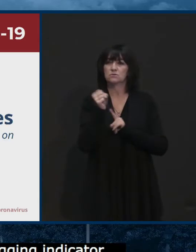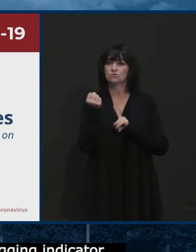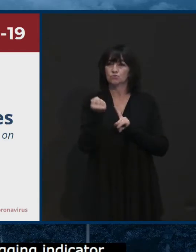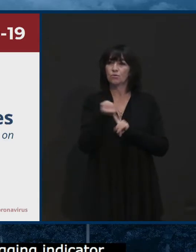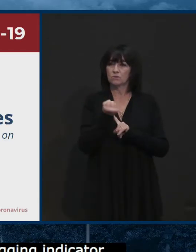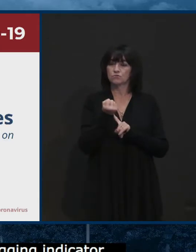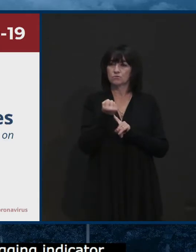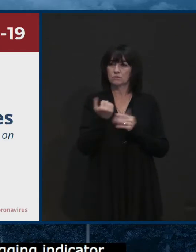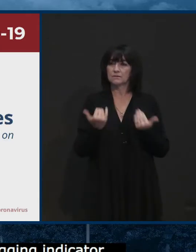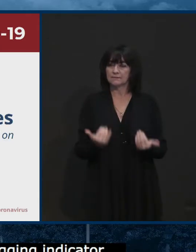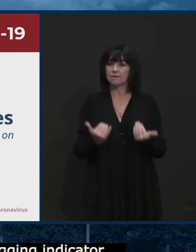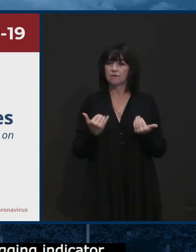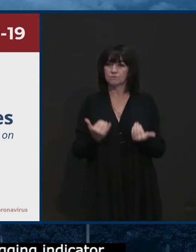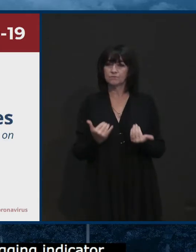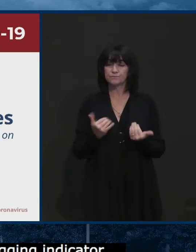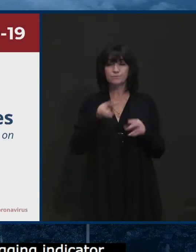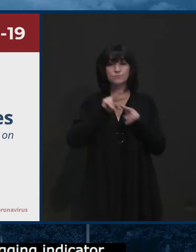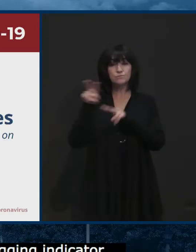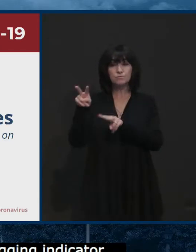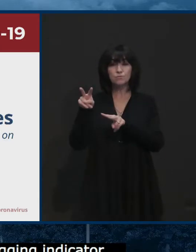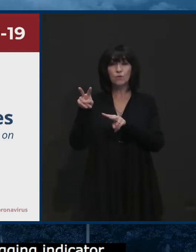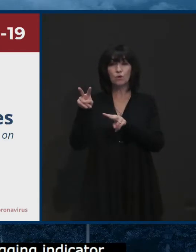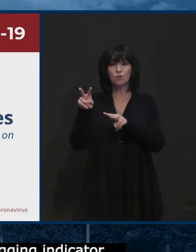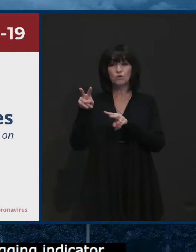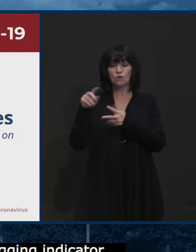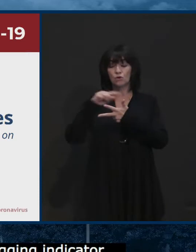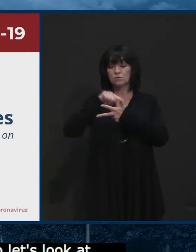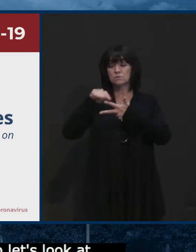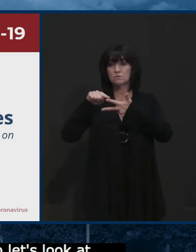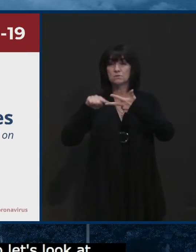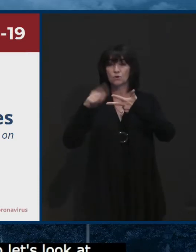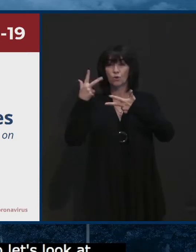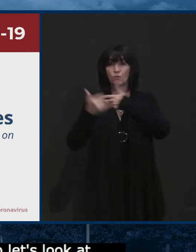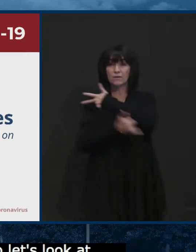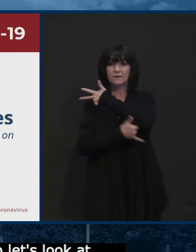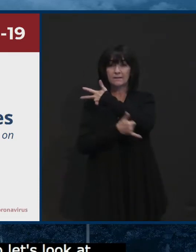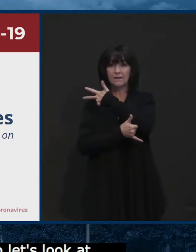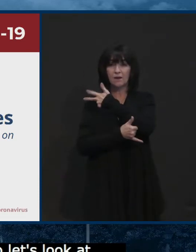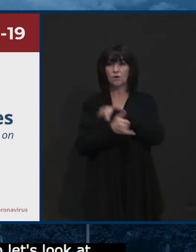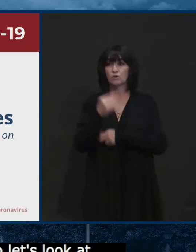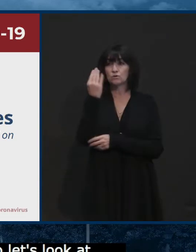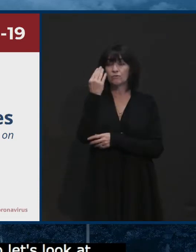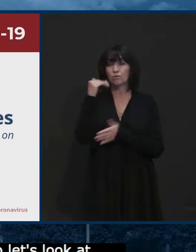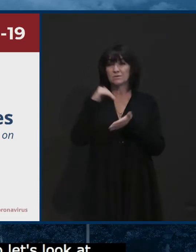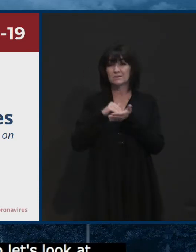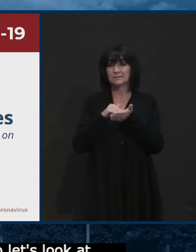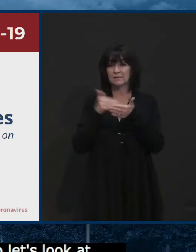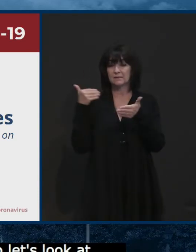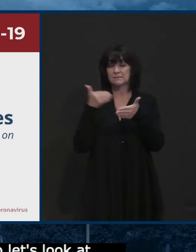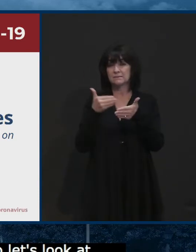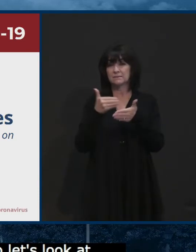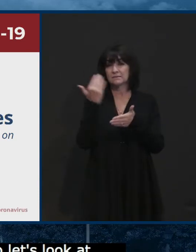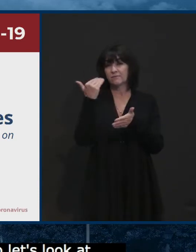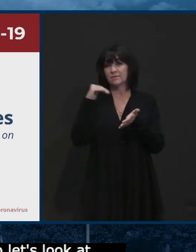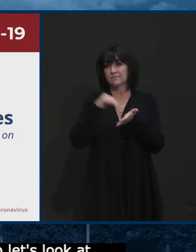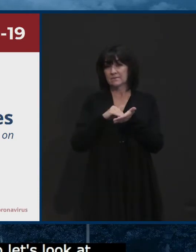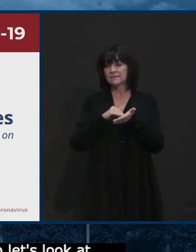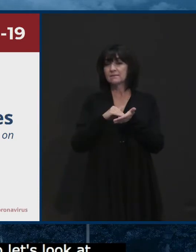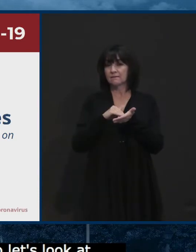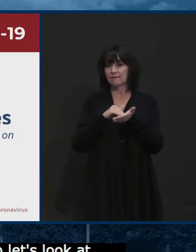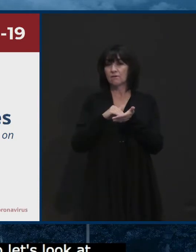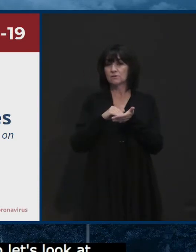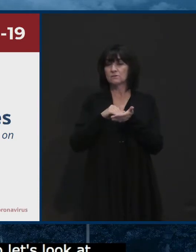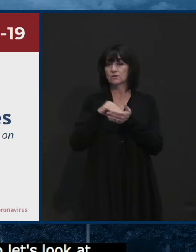presently. So let's look at the distribution. 14,000, approaching 15,000 positive cases in